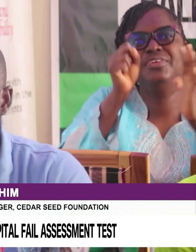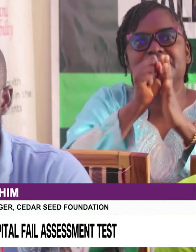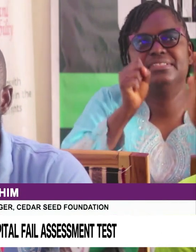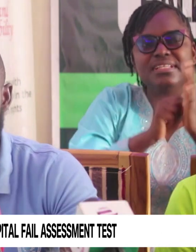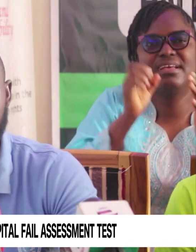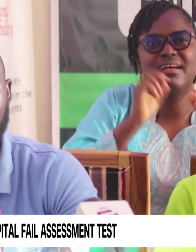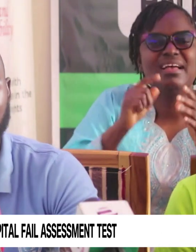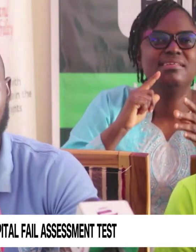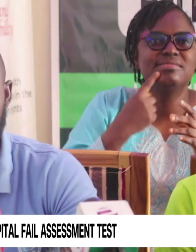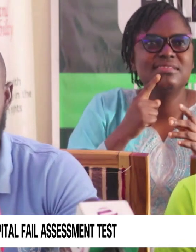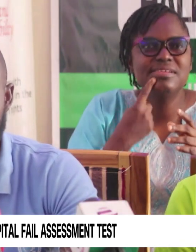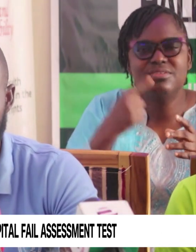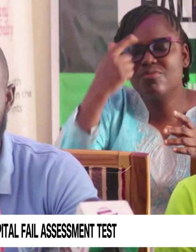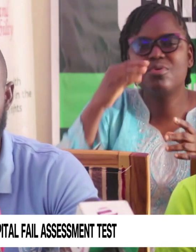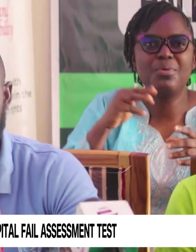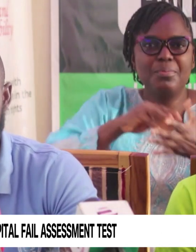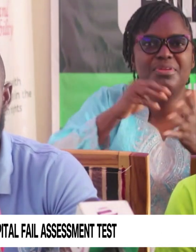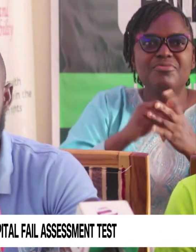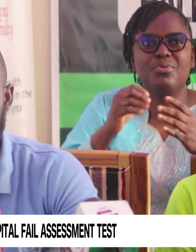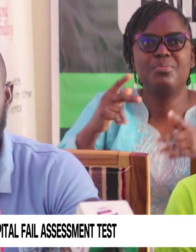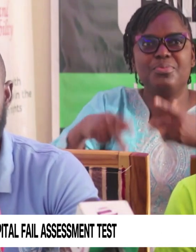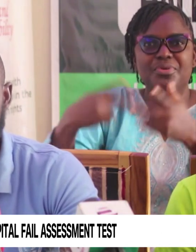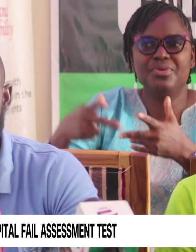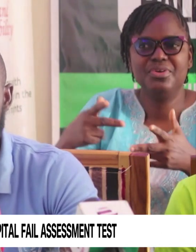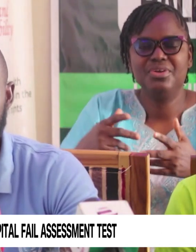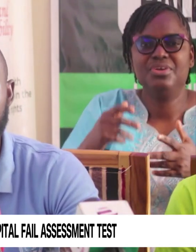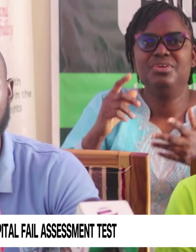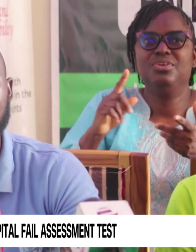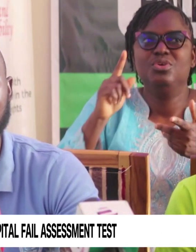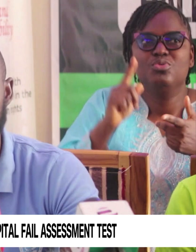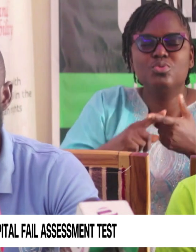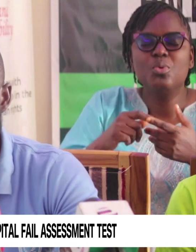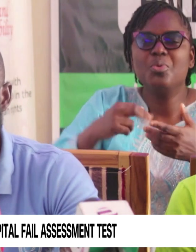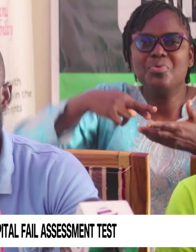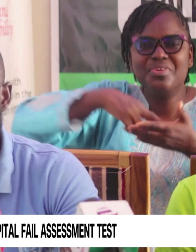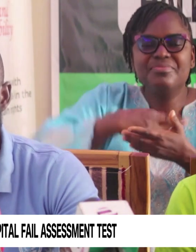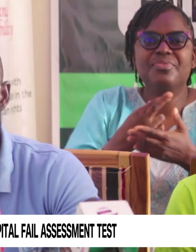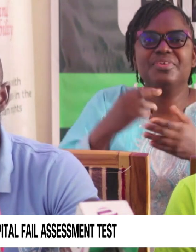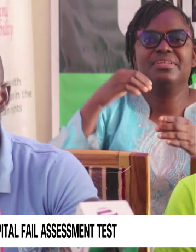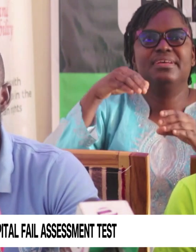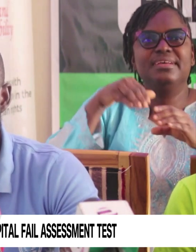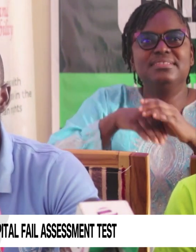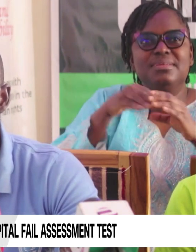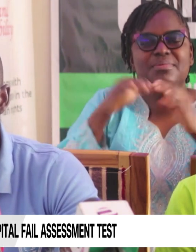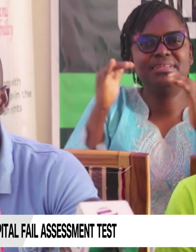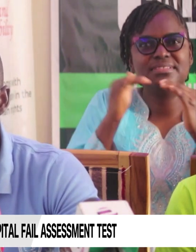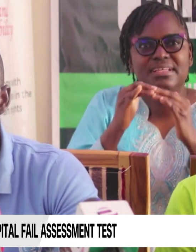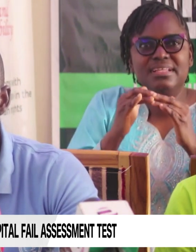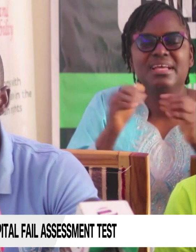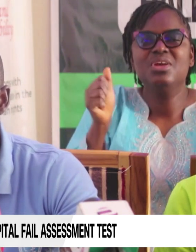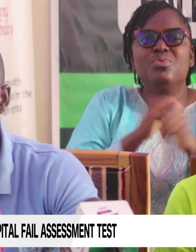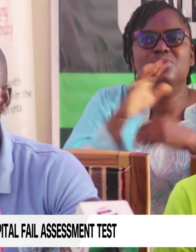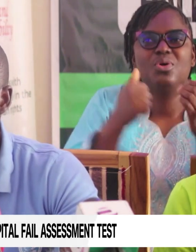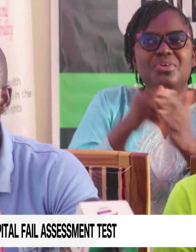critical for meaningful progress. One, reinforce accessibility standards. We urge regulatory bodies